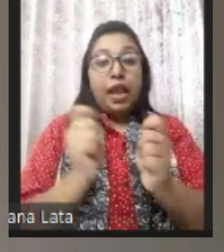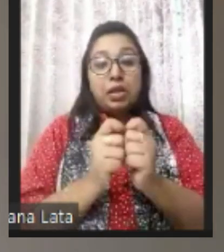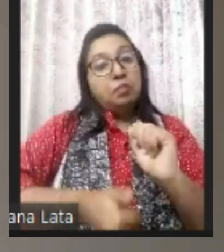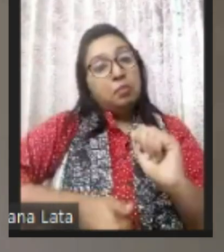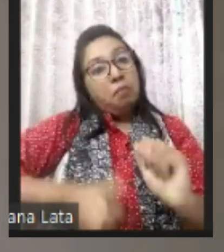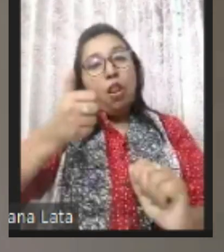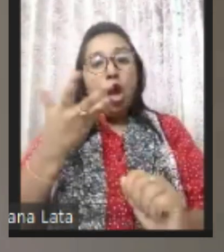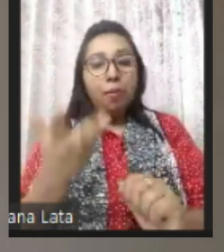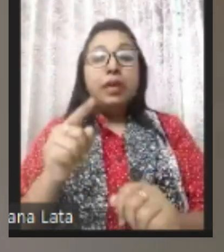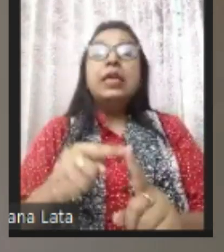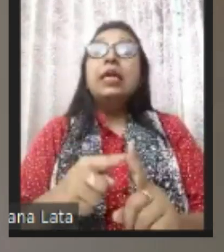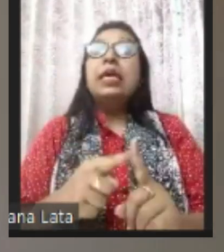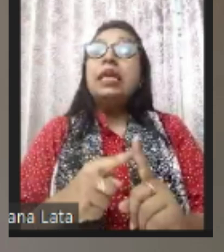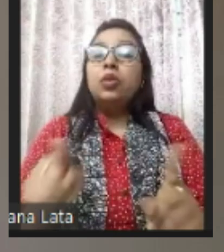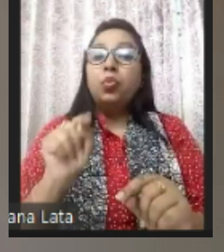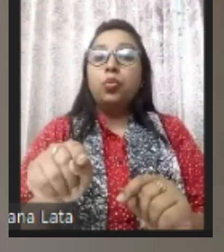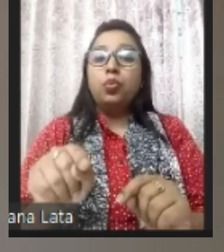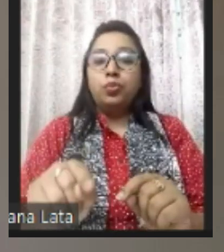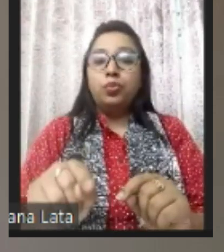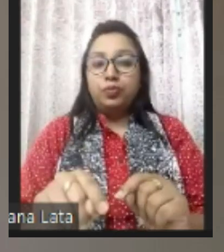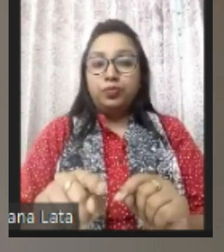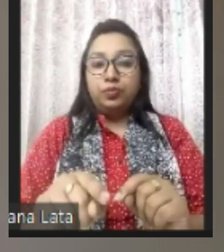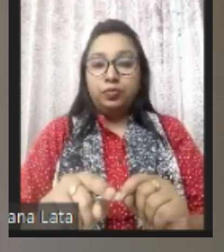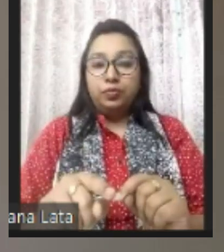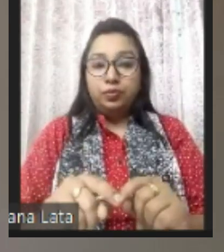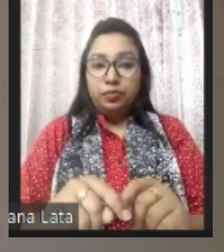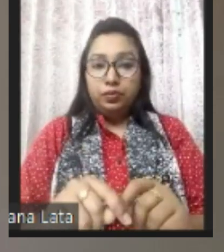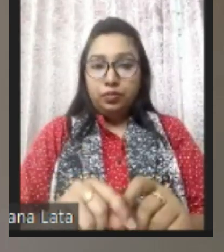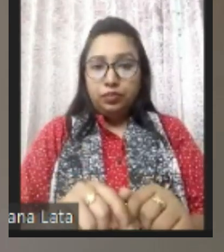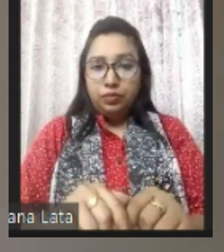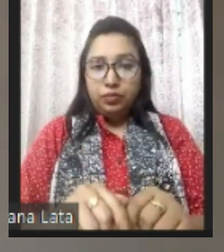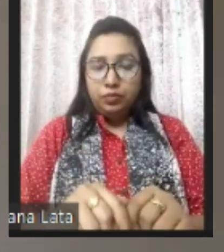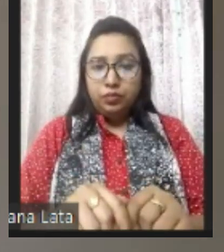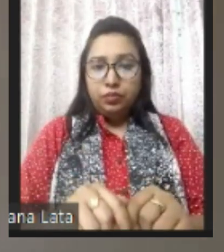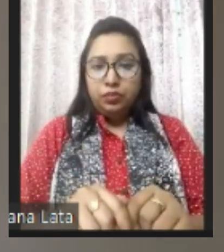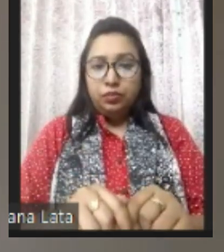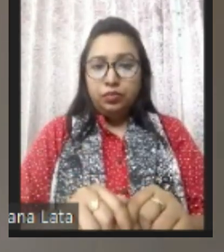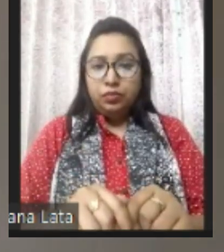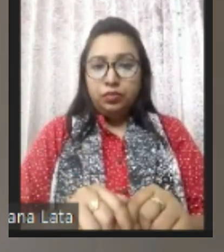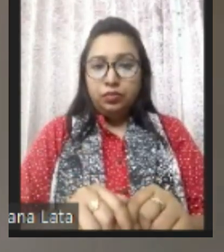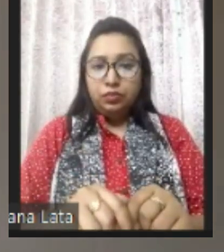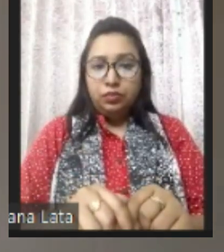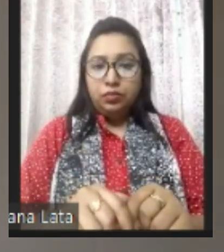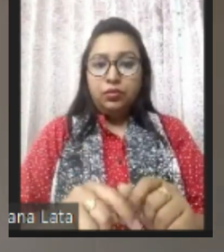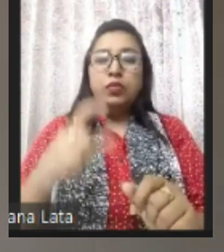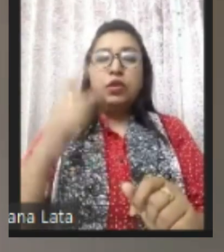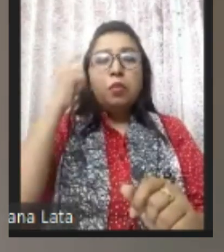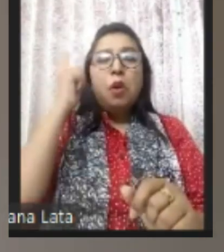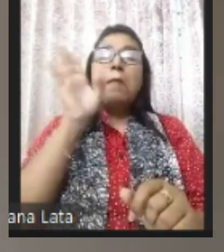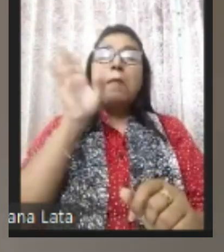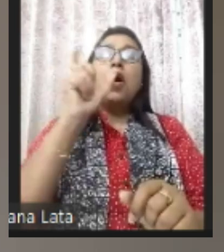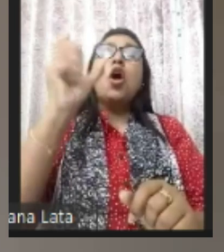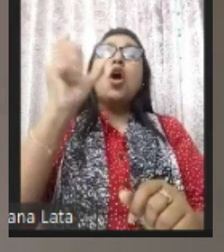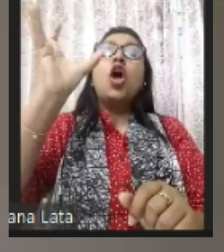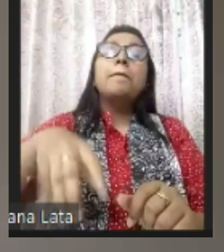are companies in Bangladesh, for example, who wish to sell their